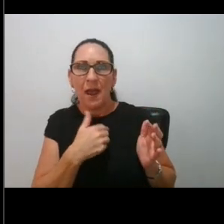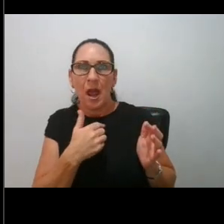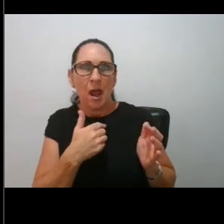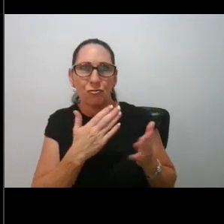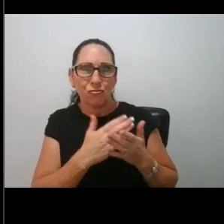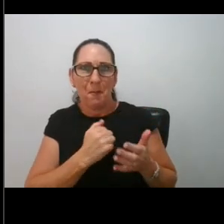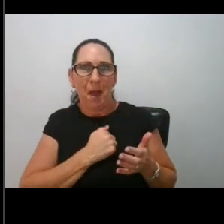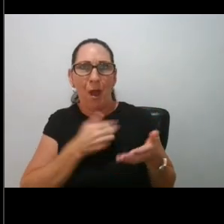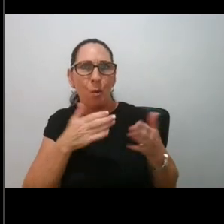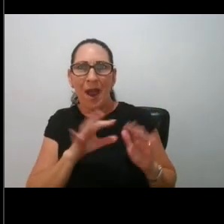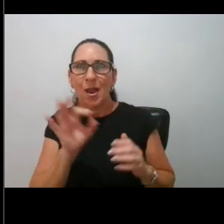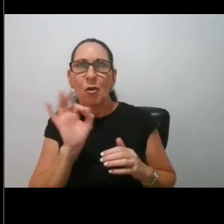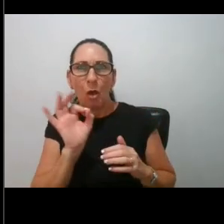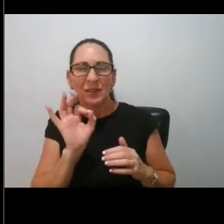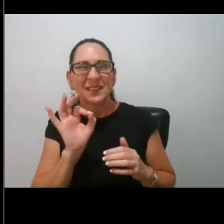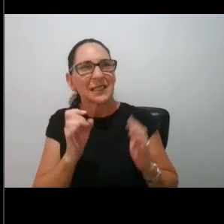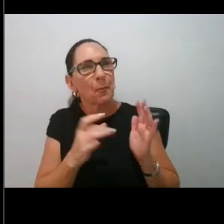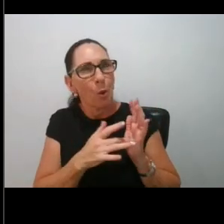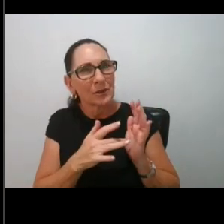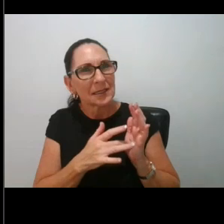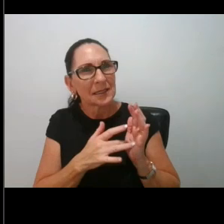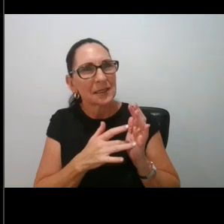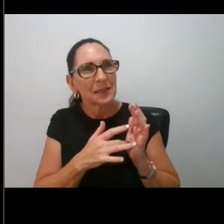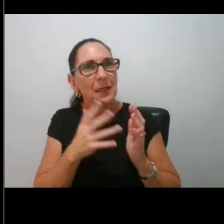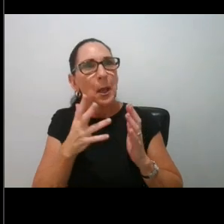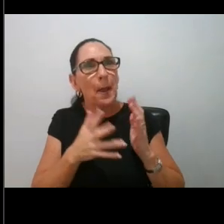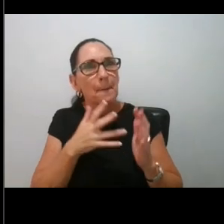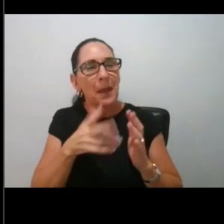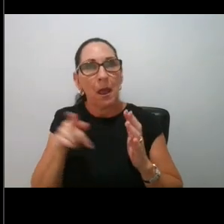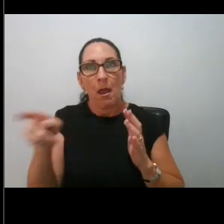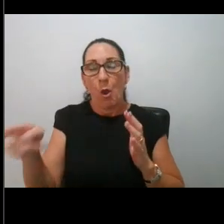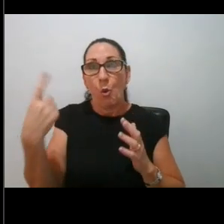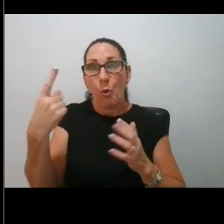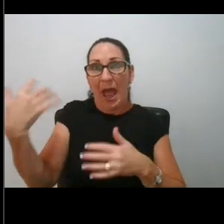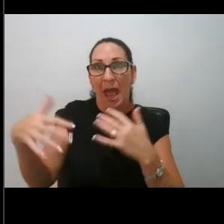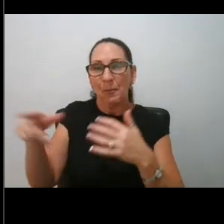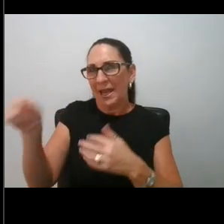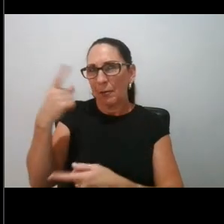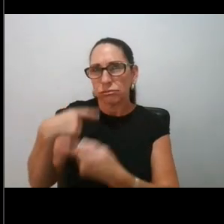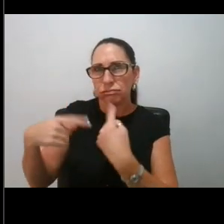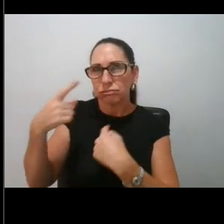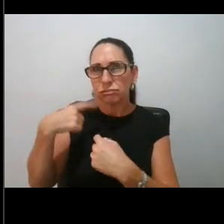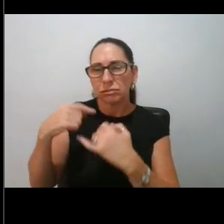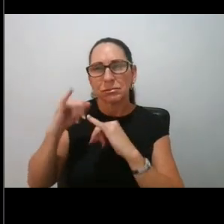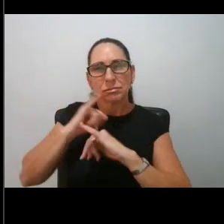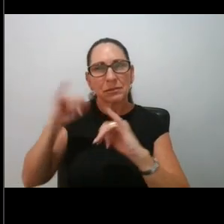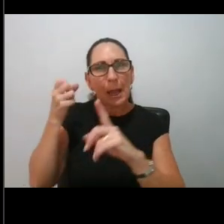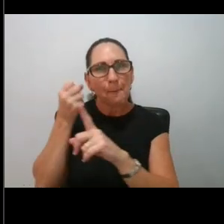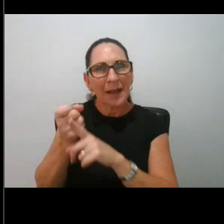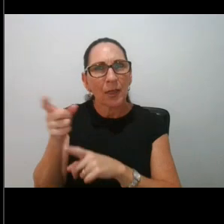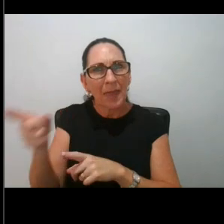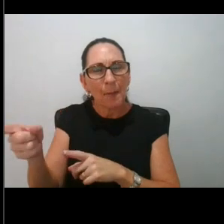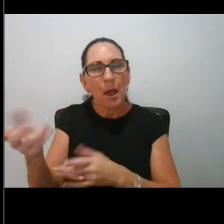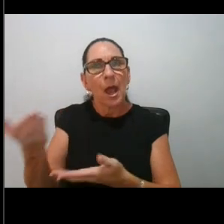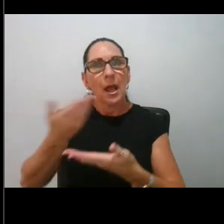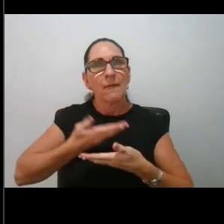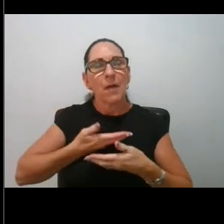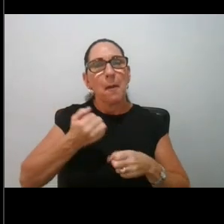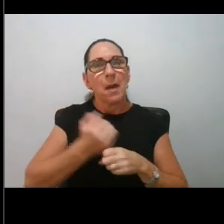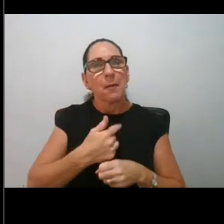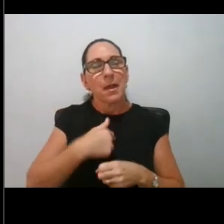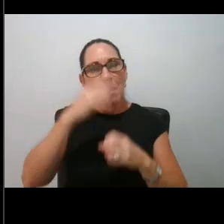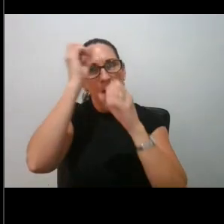Getting a better understanding from the person harmed about how they've been impacted is important and can allow the person responsible to really